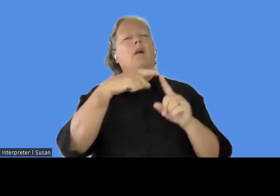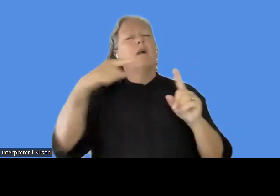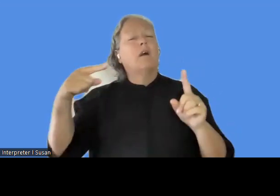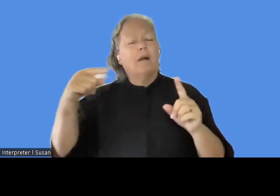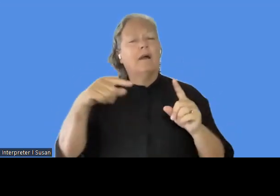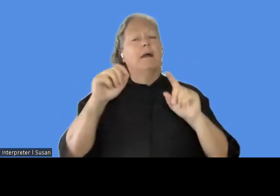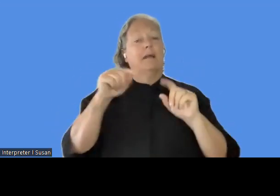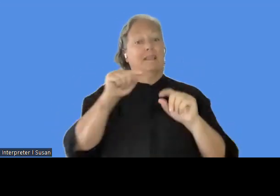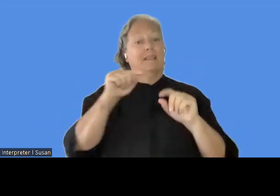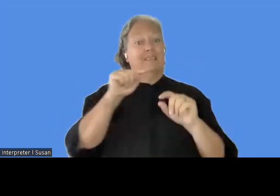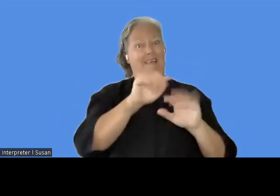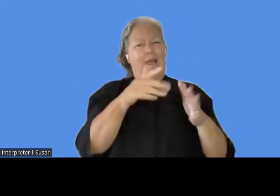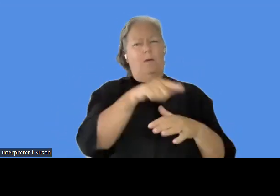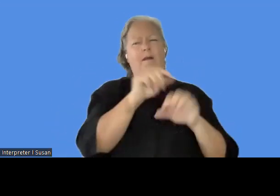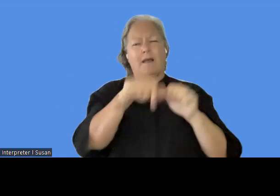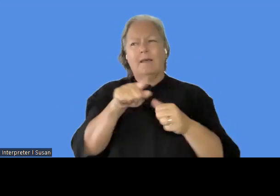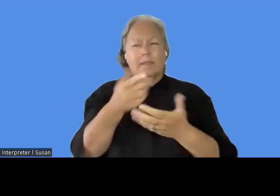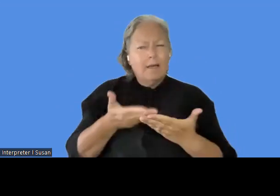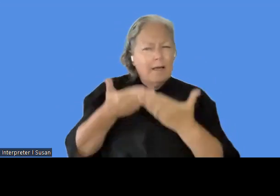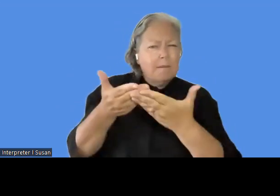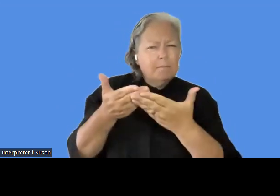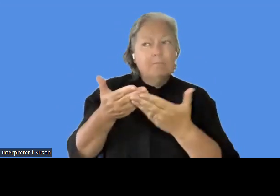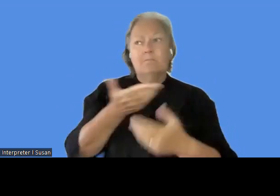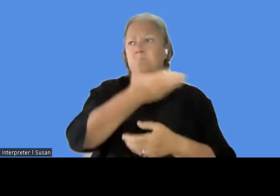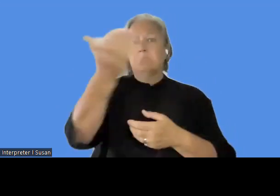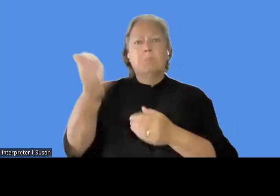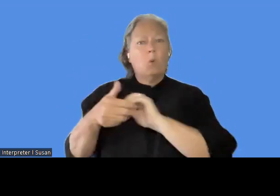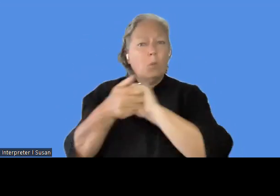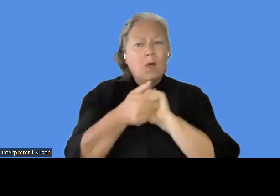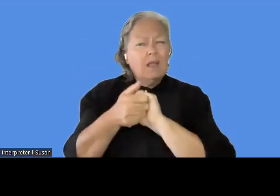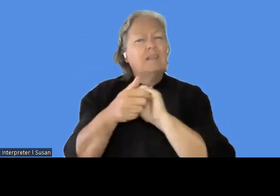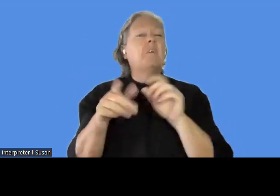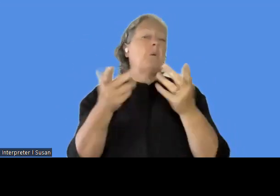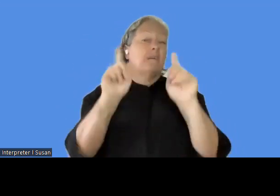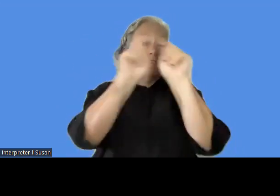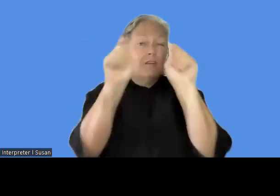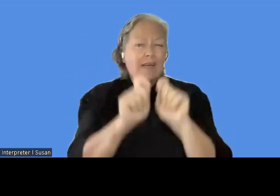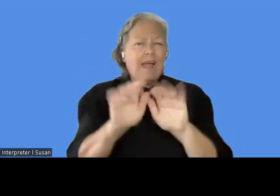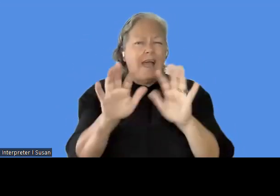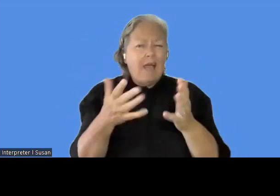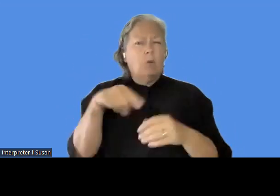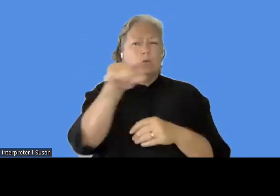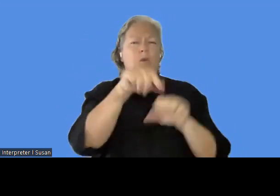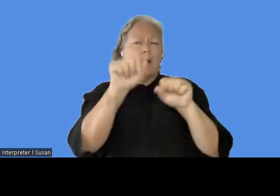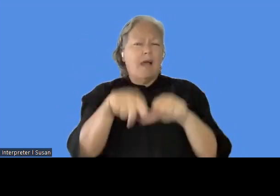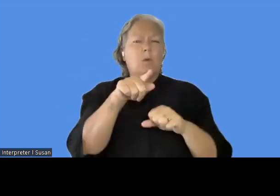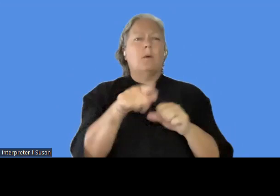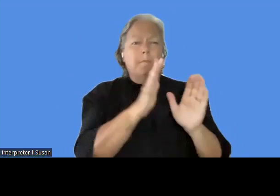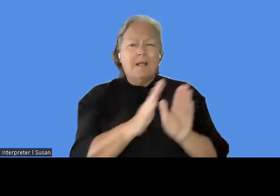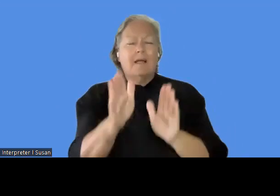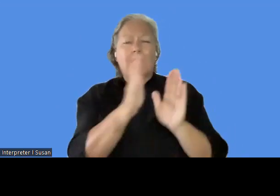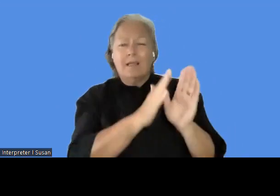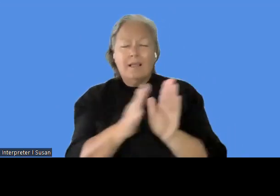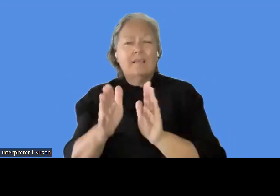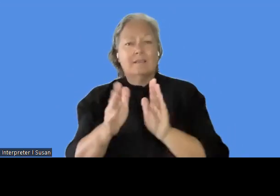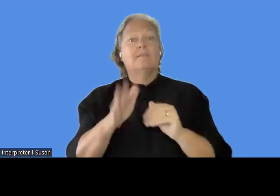organizations like the Federation in planning for services for persons with disabilities. Welcome